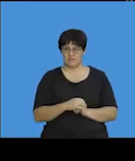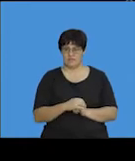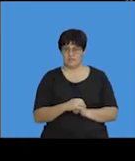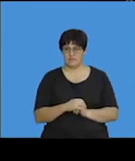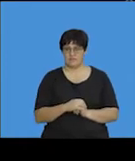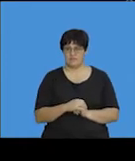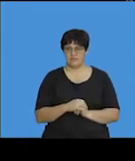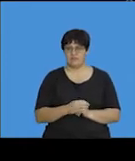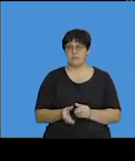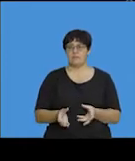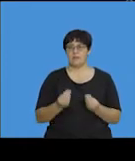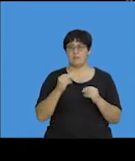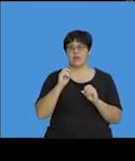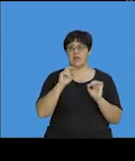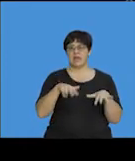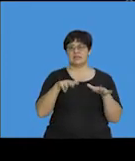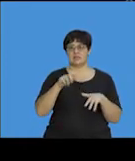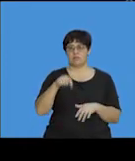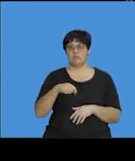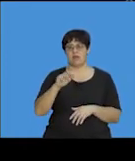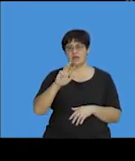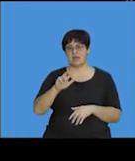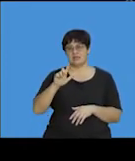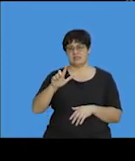11.025. And I get